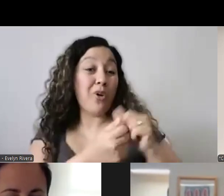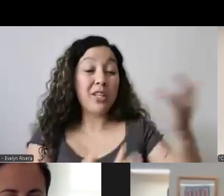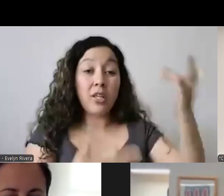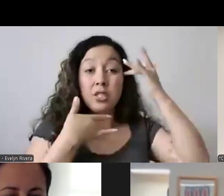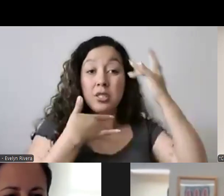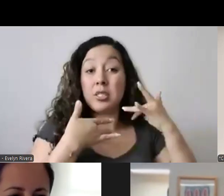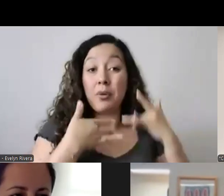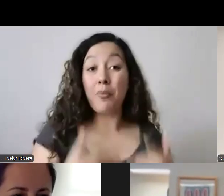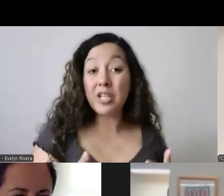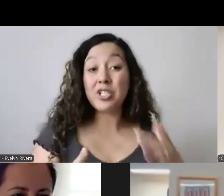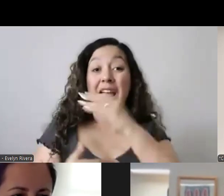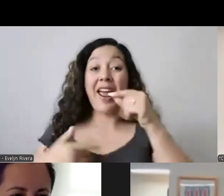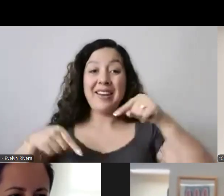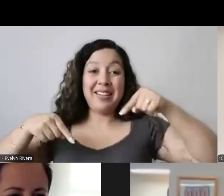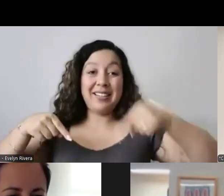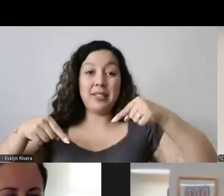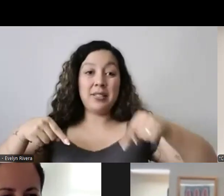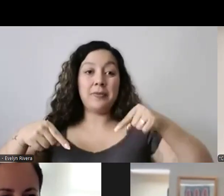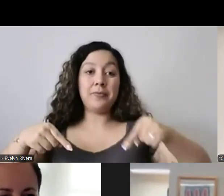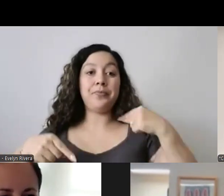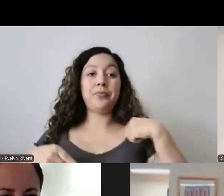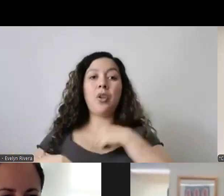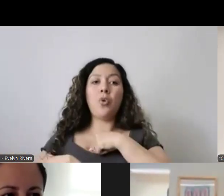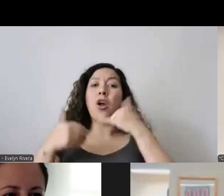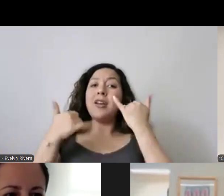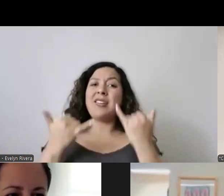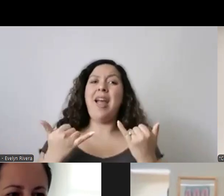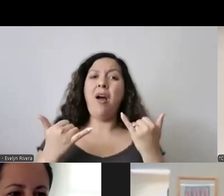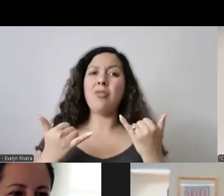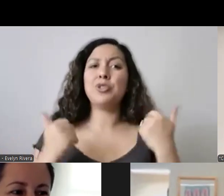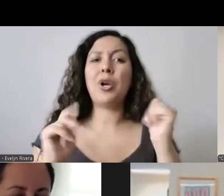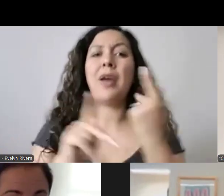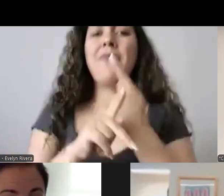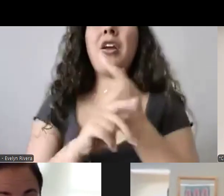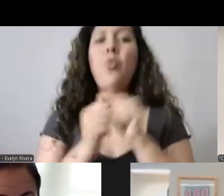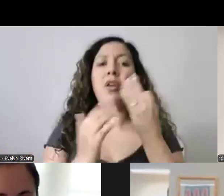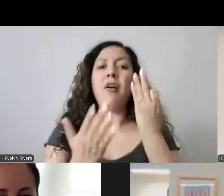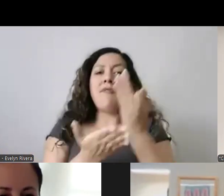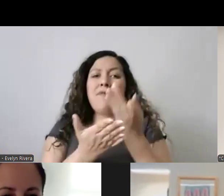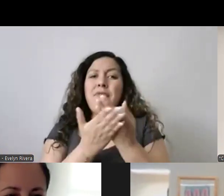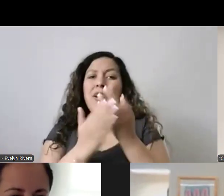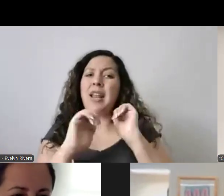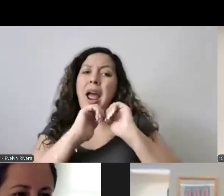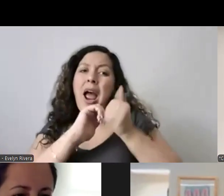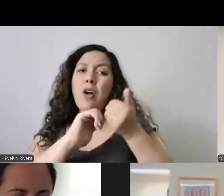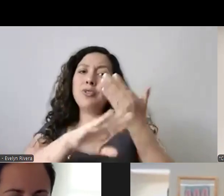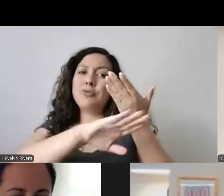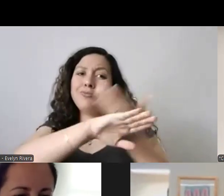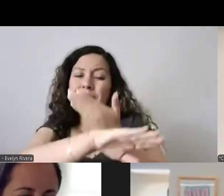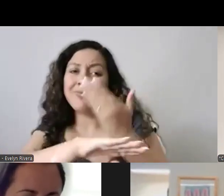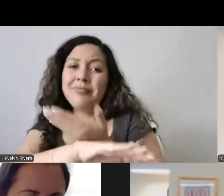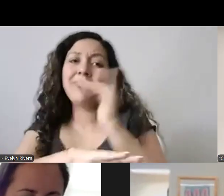a partially funded, questionable funded CDC study looking at the expansion of that program, which is like every